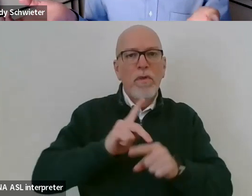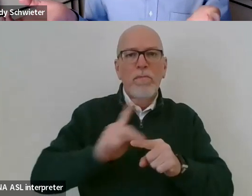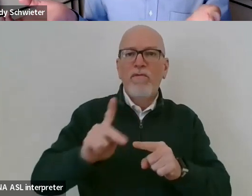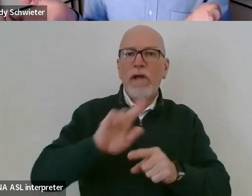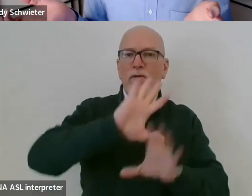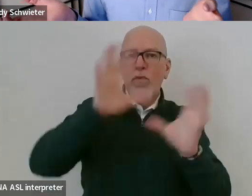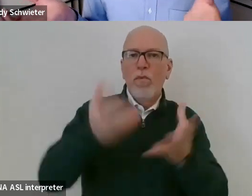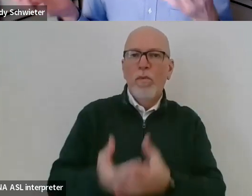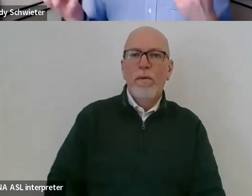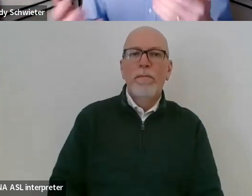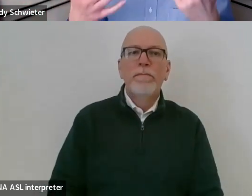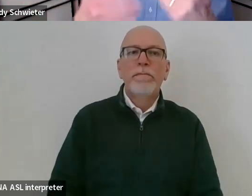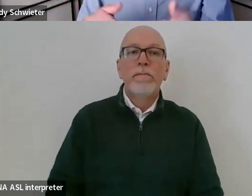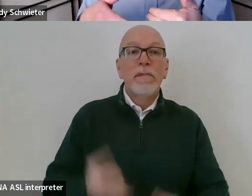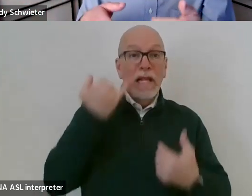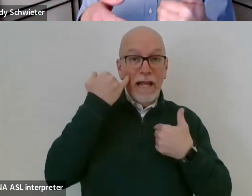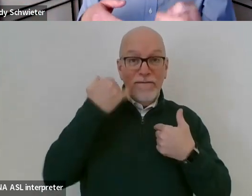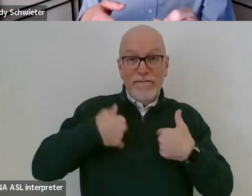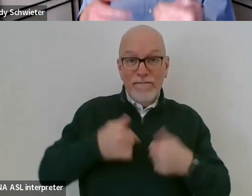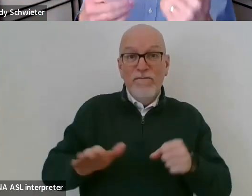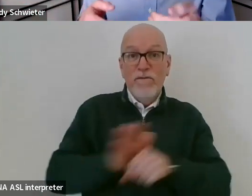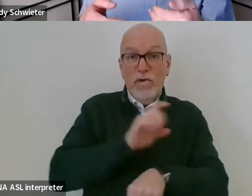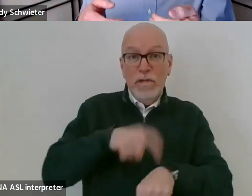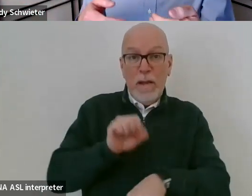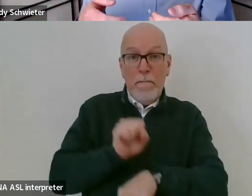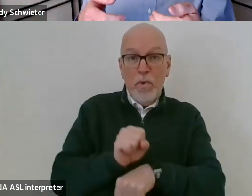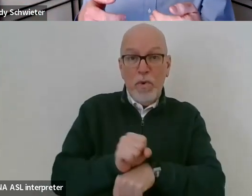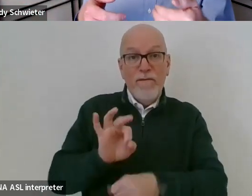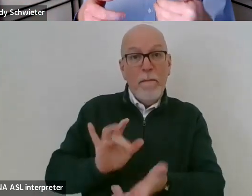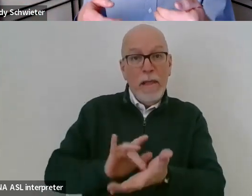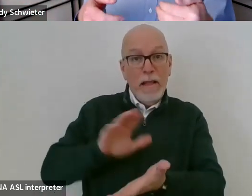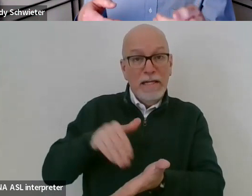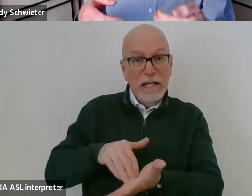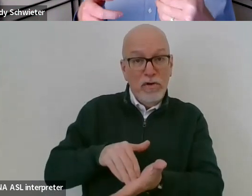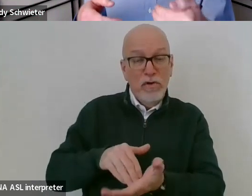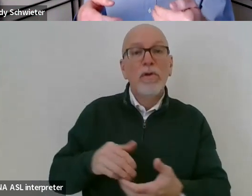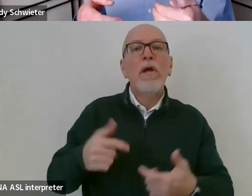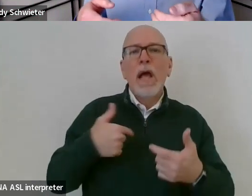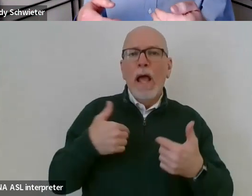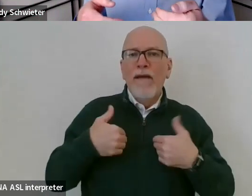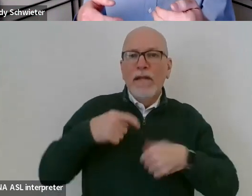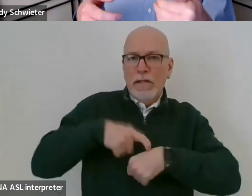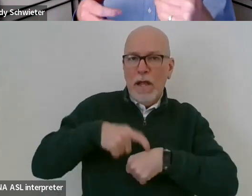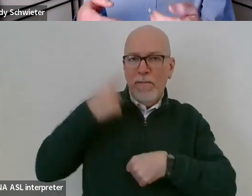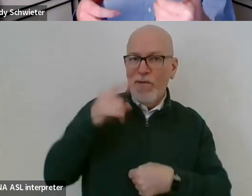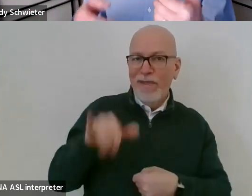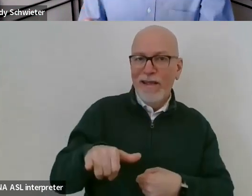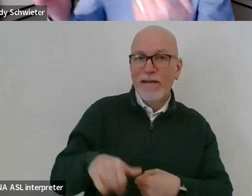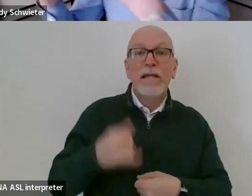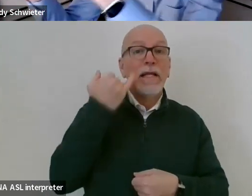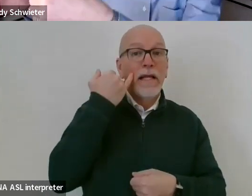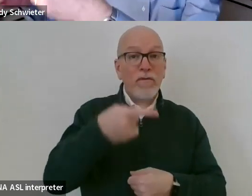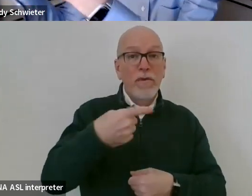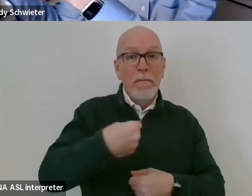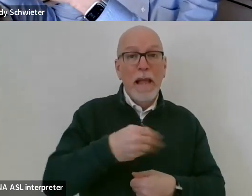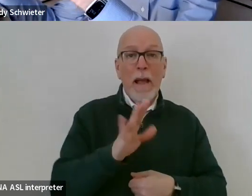whole. When you are a full-time employee of a medical center, you have time to do that. When you get paid